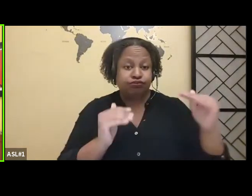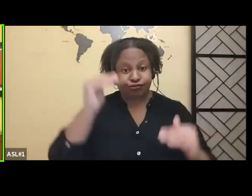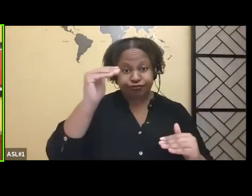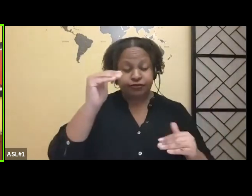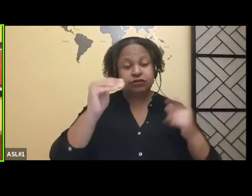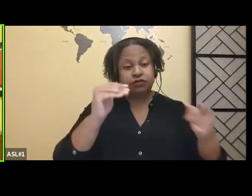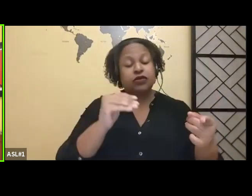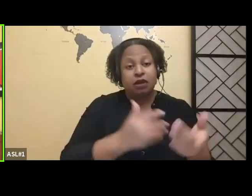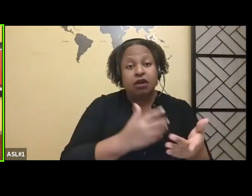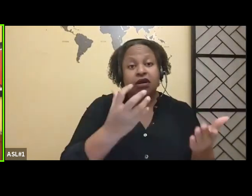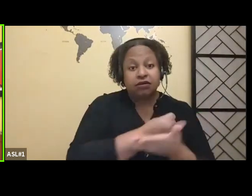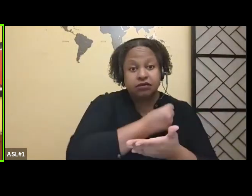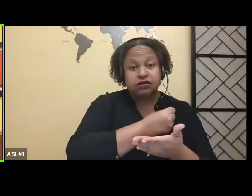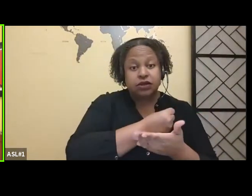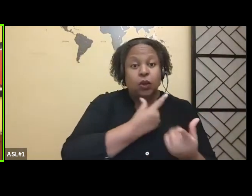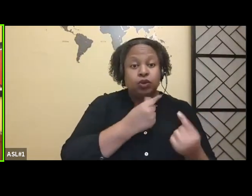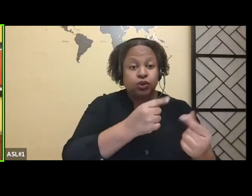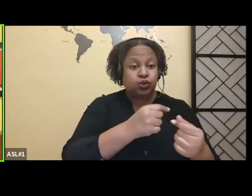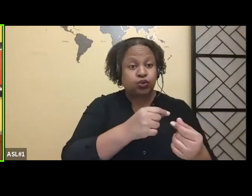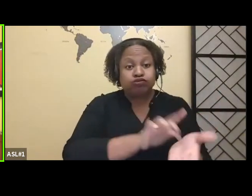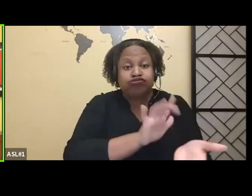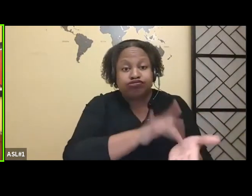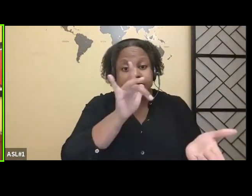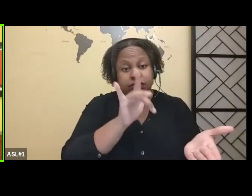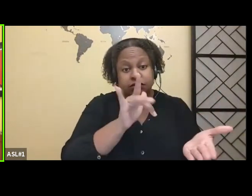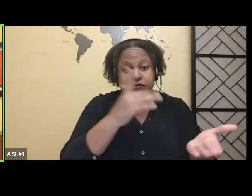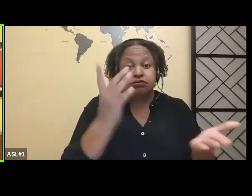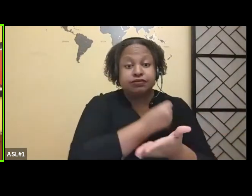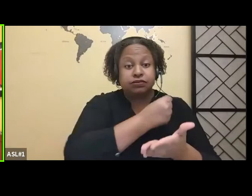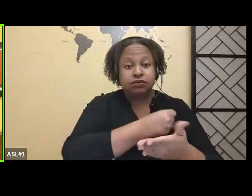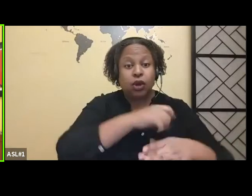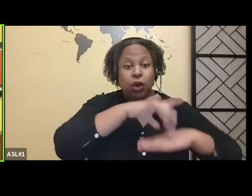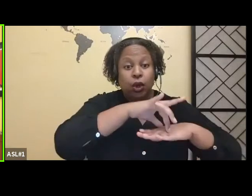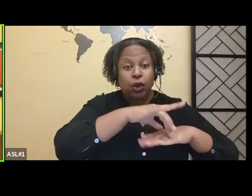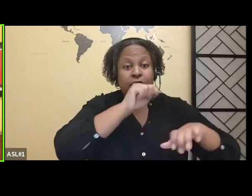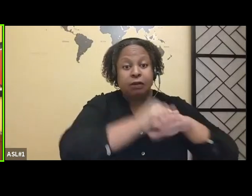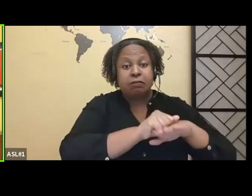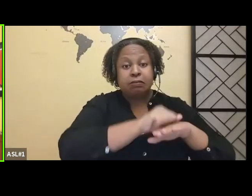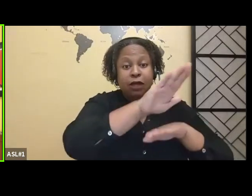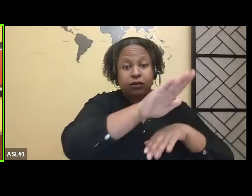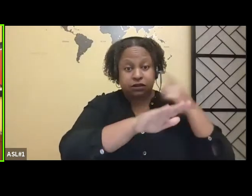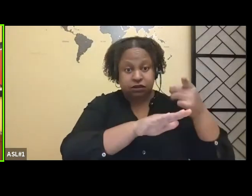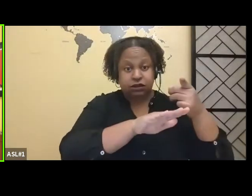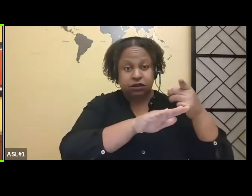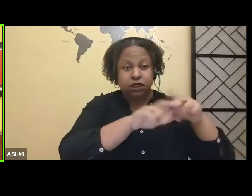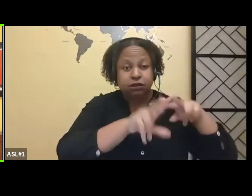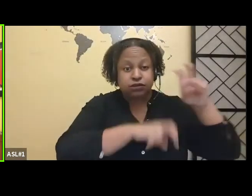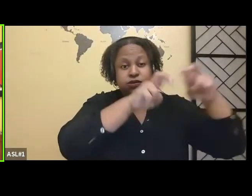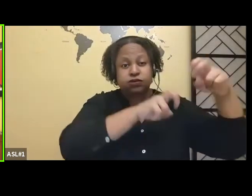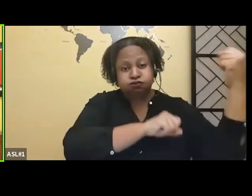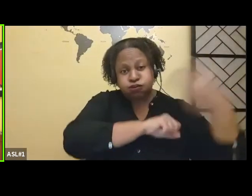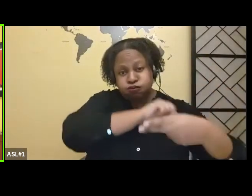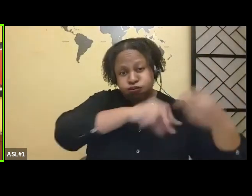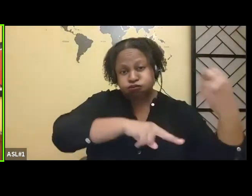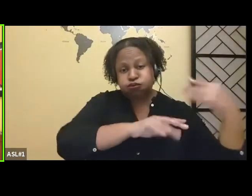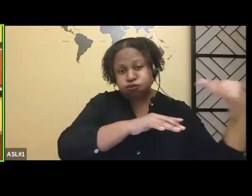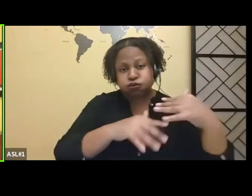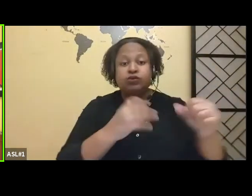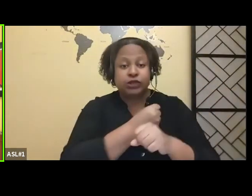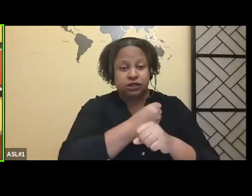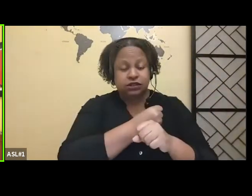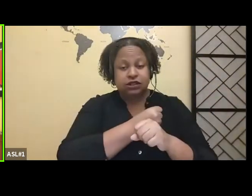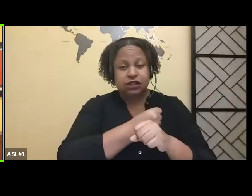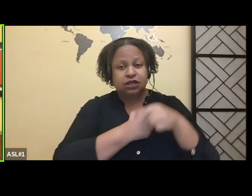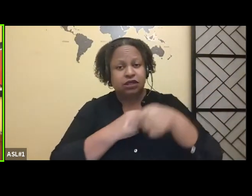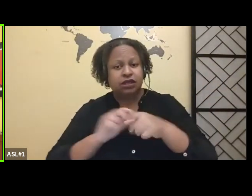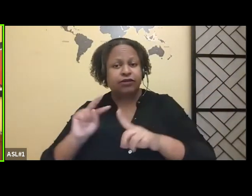Guinea-Bissau does not have any mountains. So the people will have to be the mountains. And that,